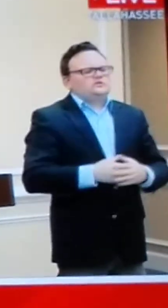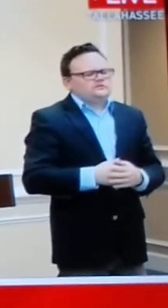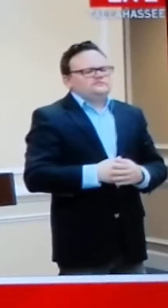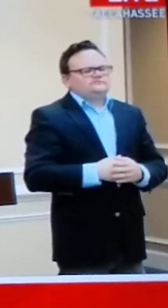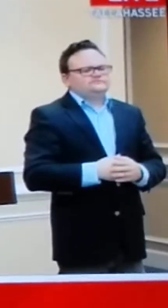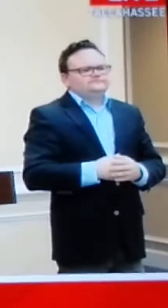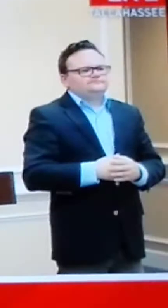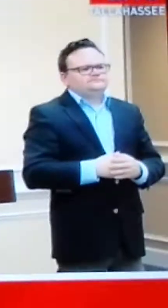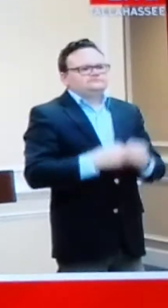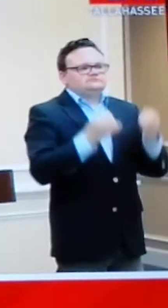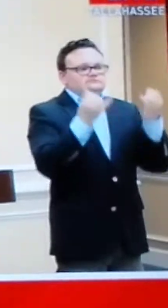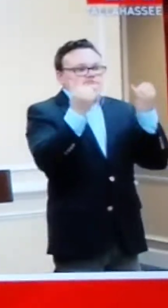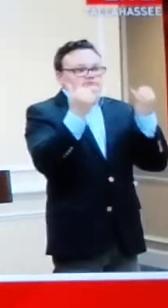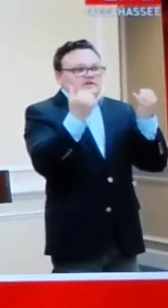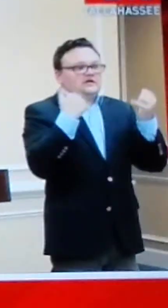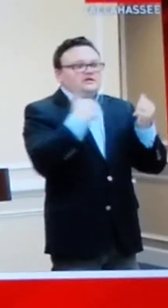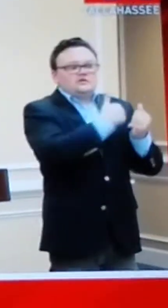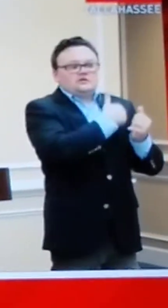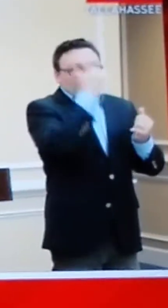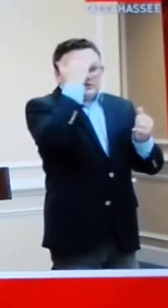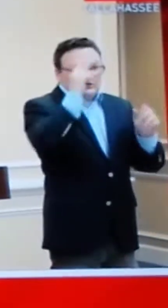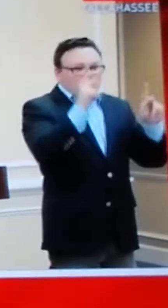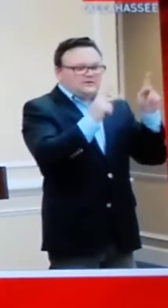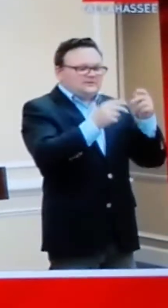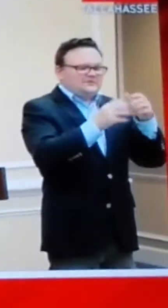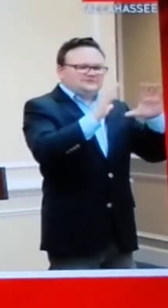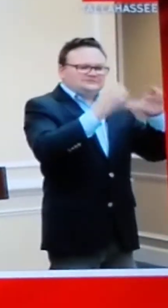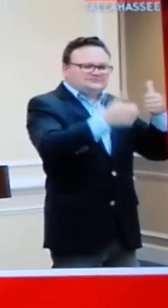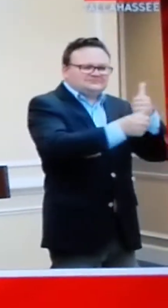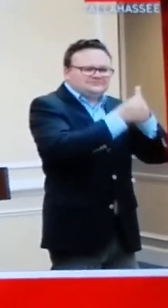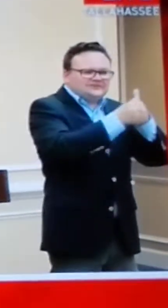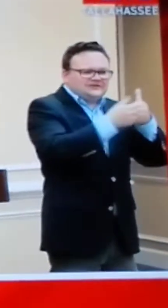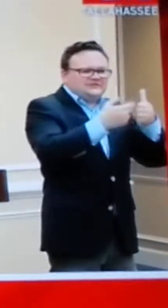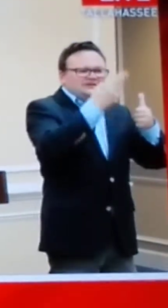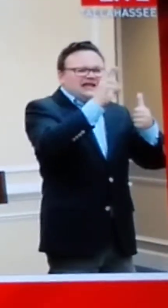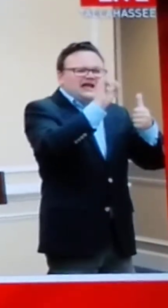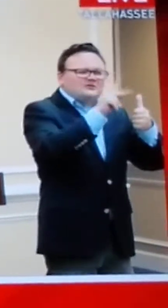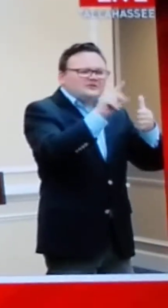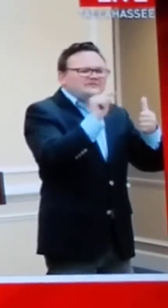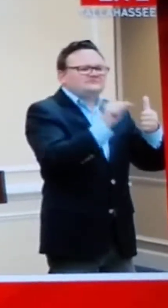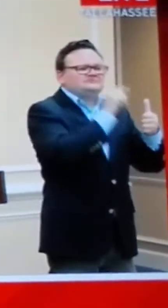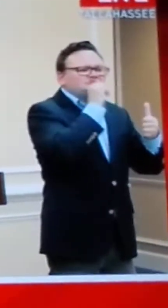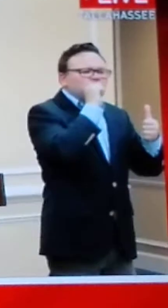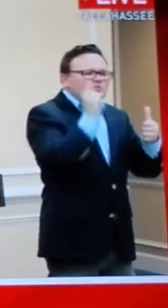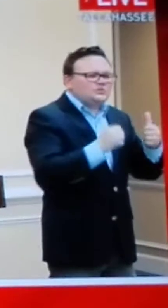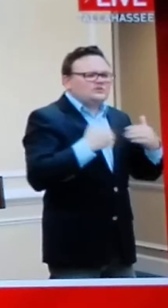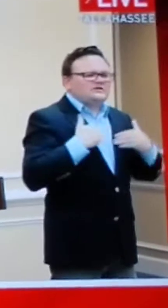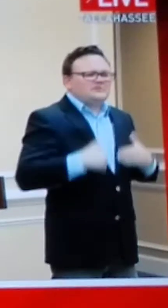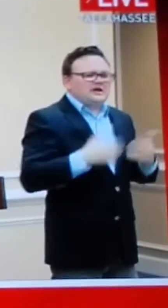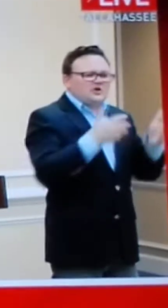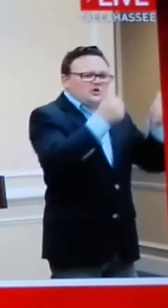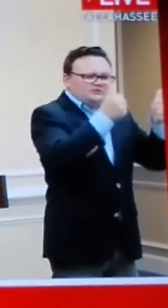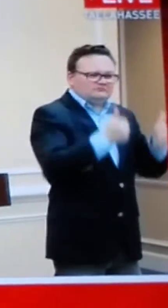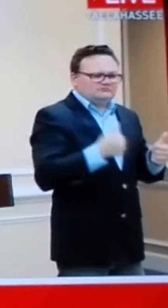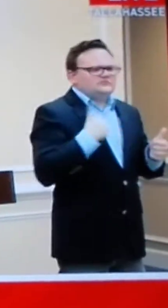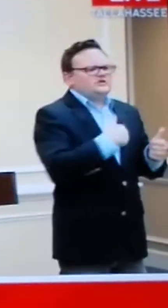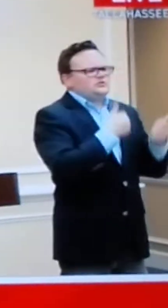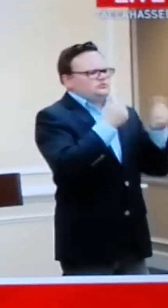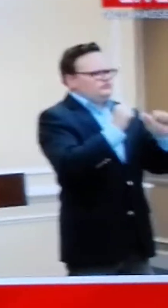where we know the folks who are the most vulnerable for it. And we know a lot of folks are taking precautions. Obviously, we've done a lot to try to help with